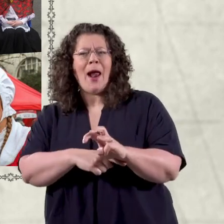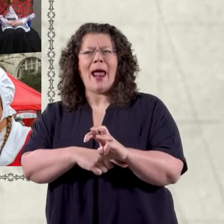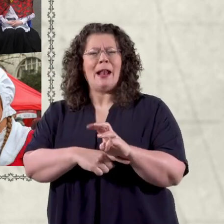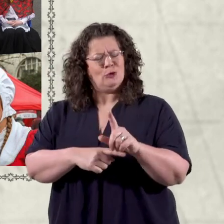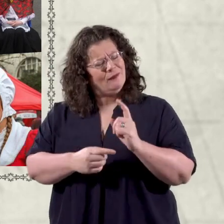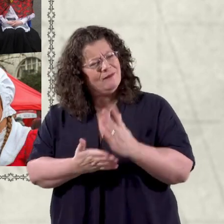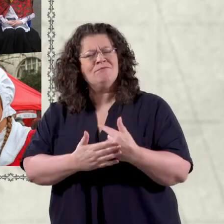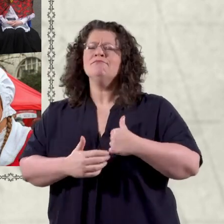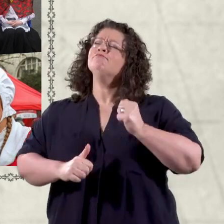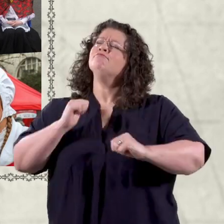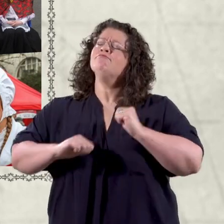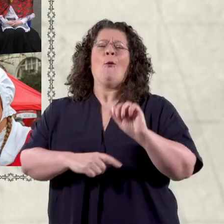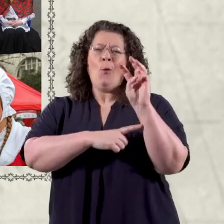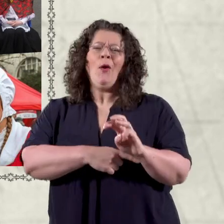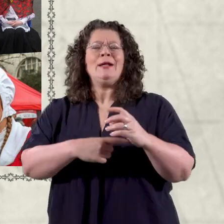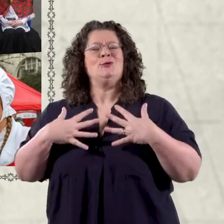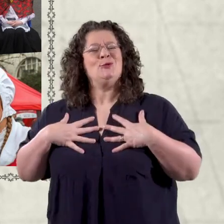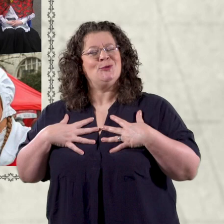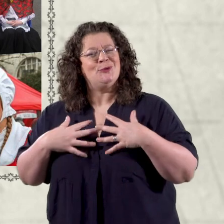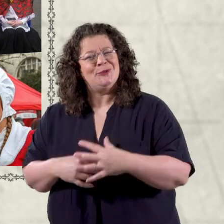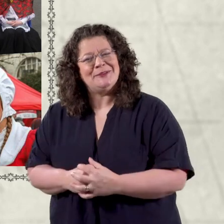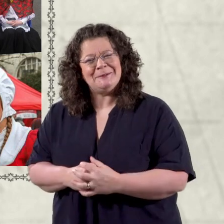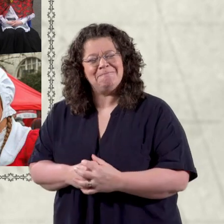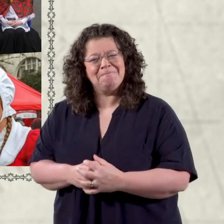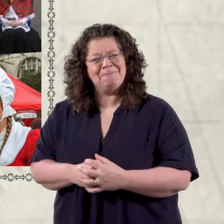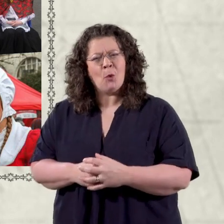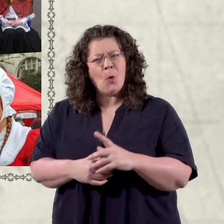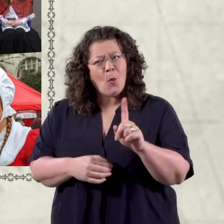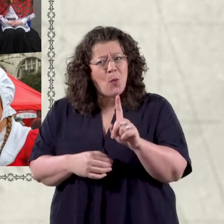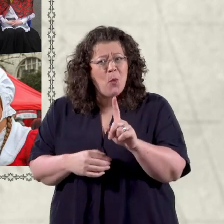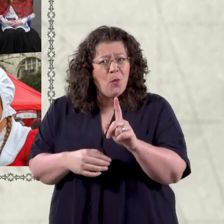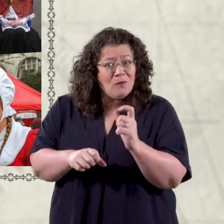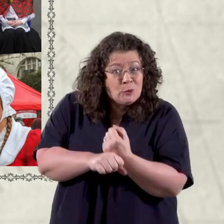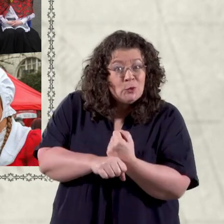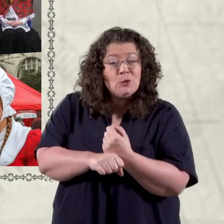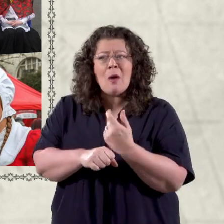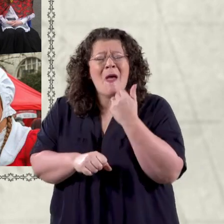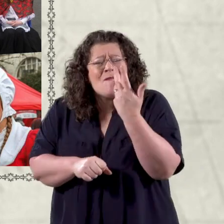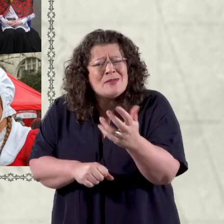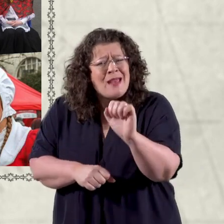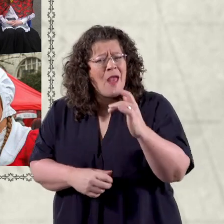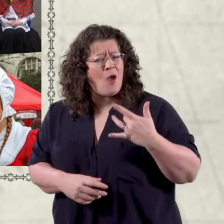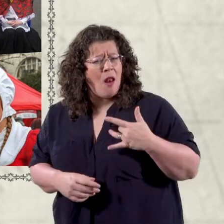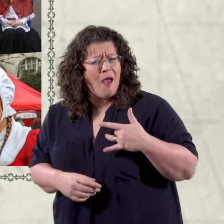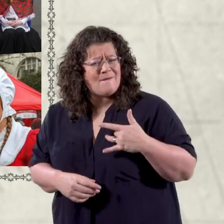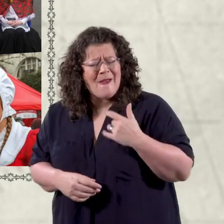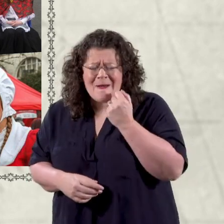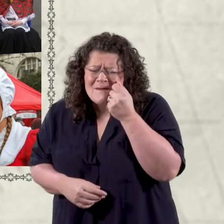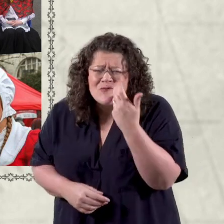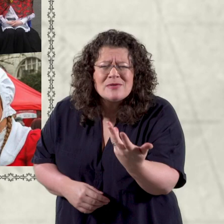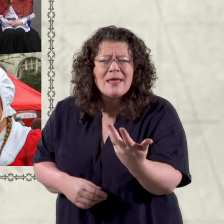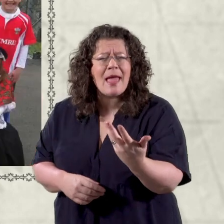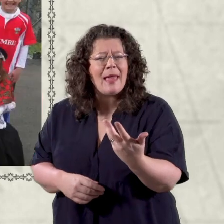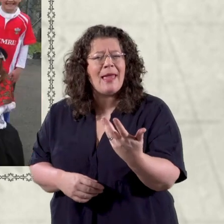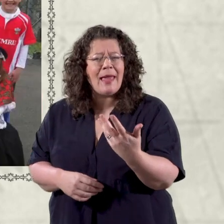the fact that you are Cymraeg. But do remember, whatever you do, every day in your